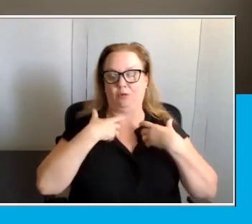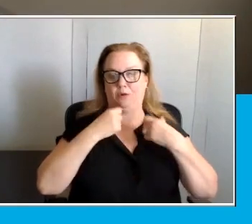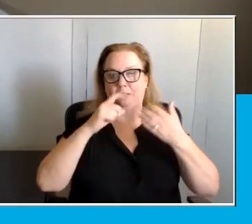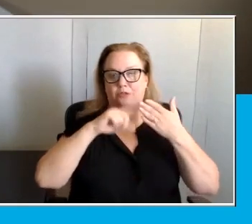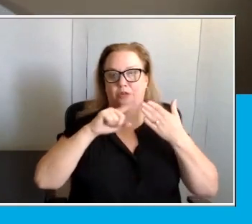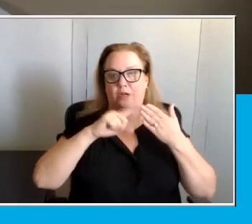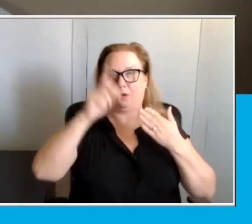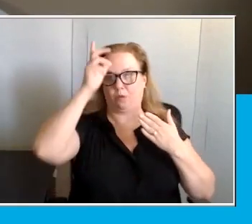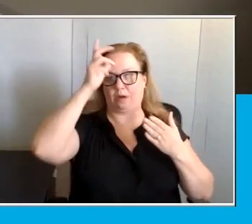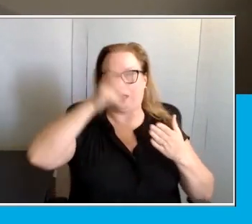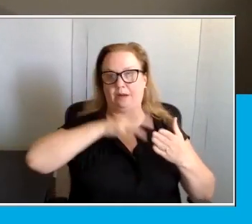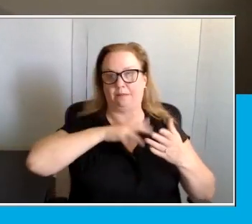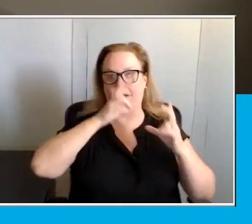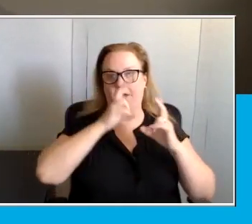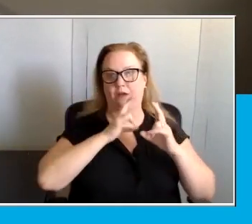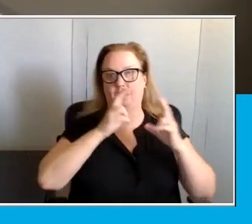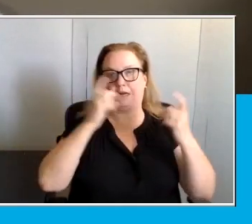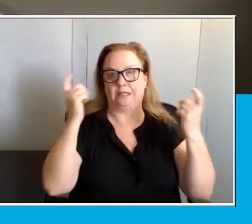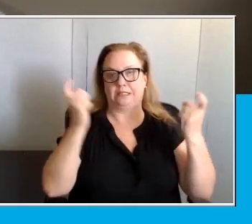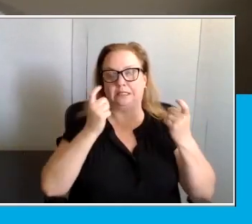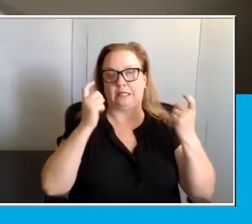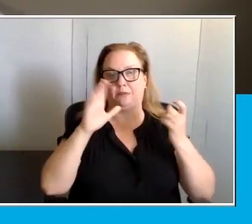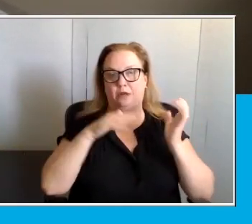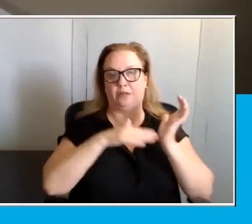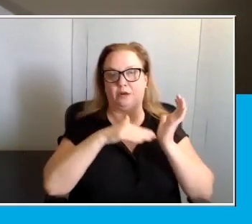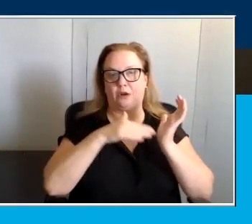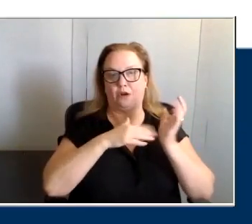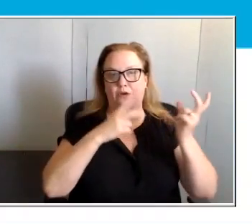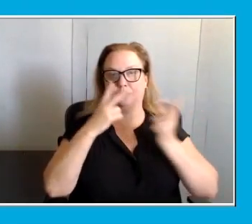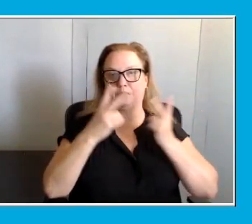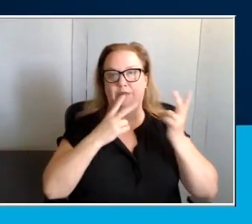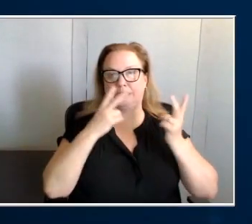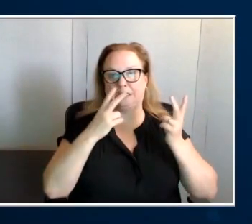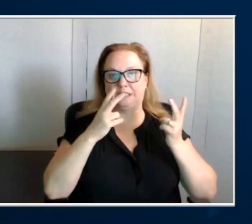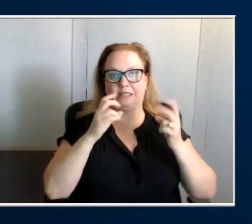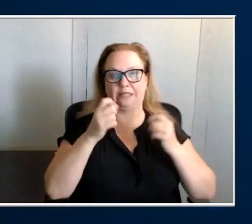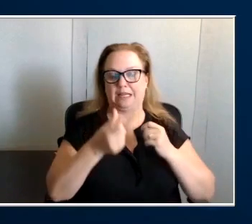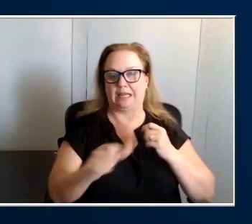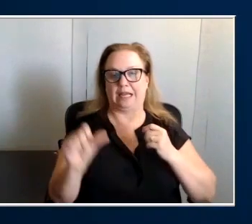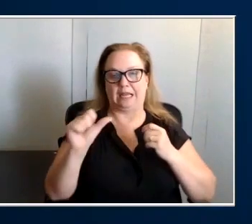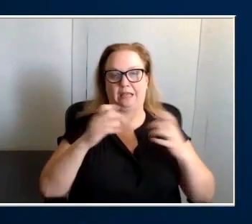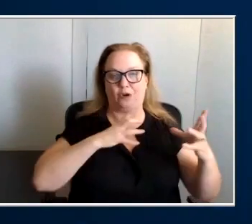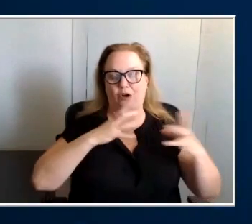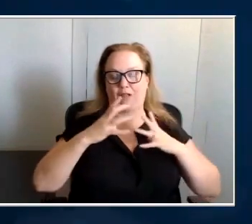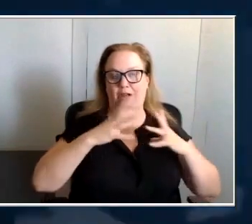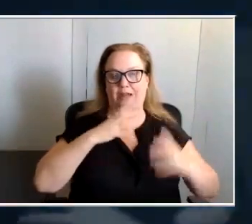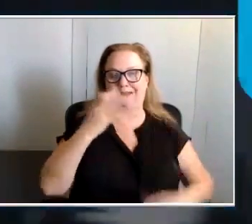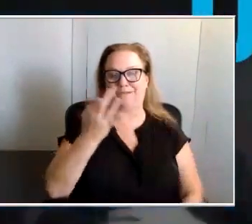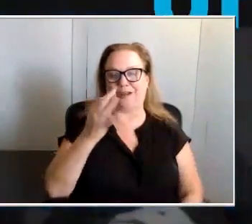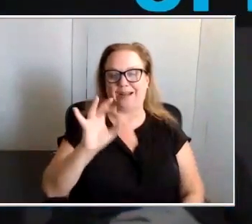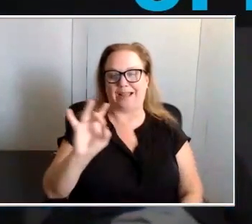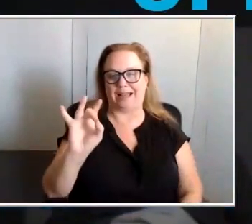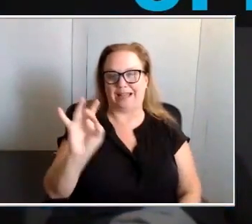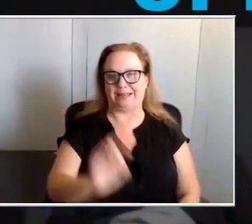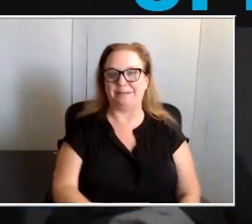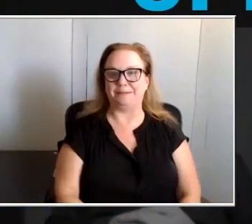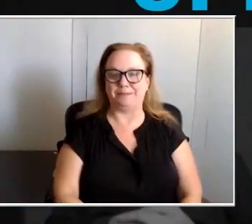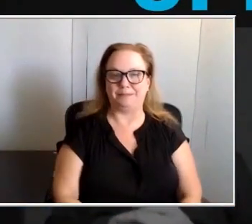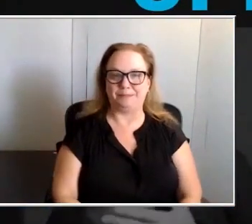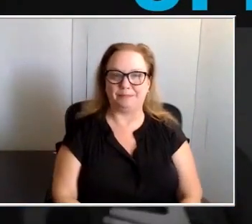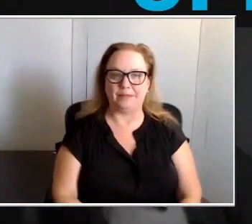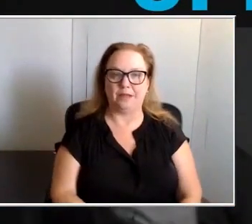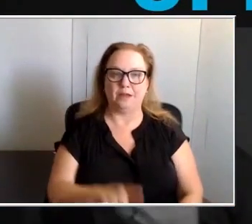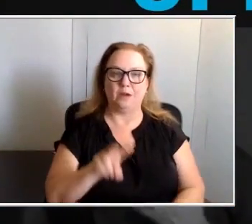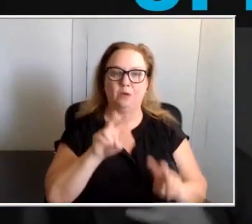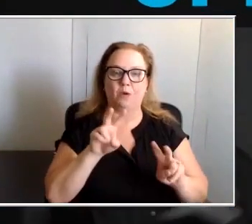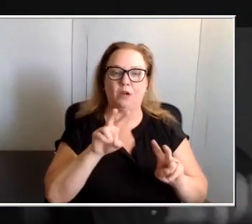to honor and celebrate their doctor's visits just like any other holiday. Friday at 8. Subscribe to our